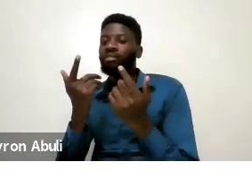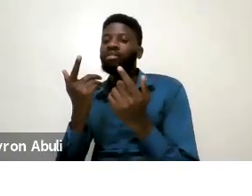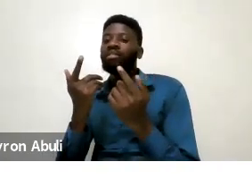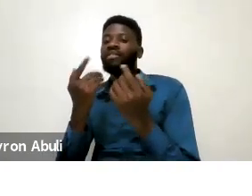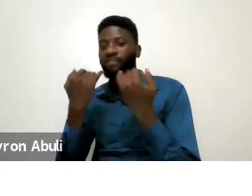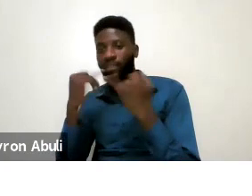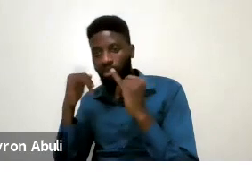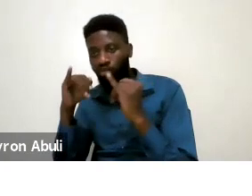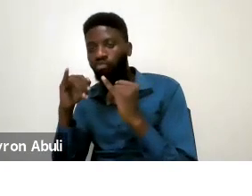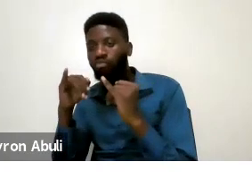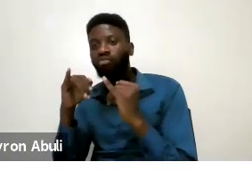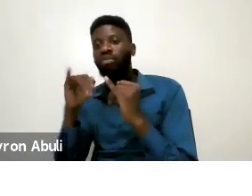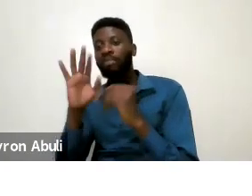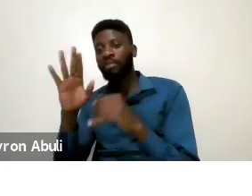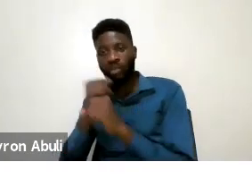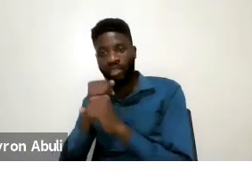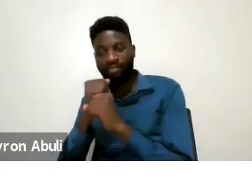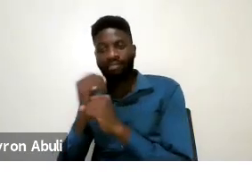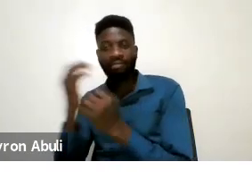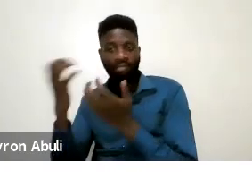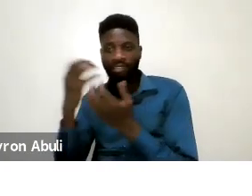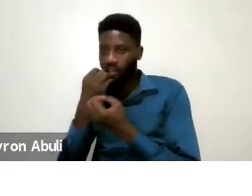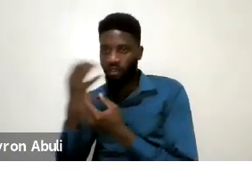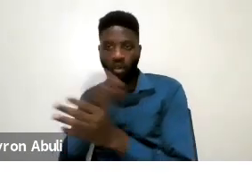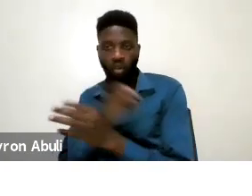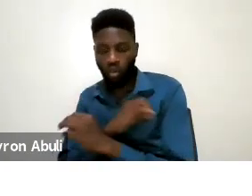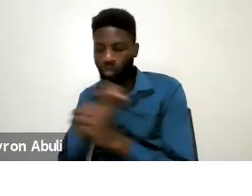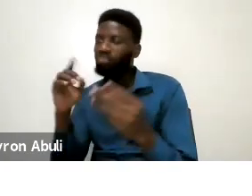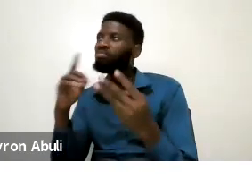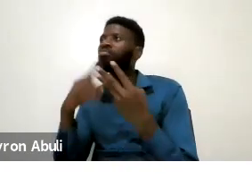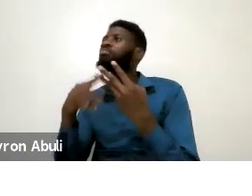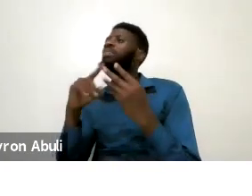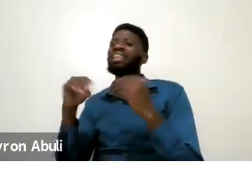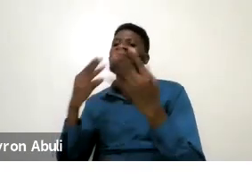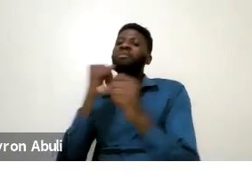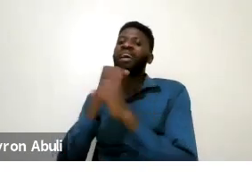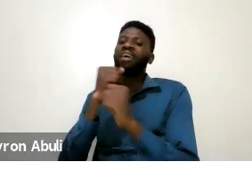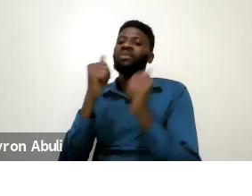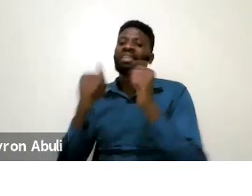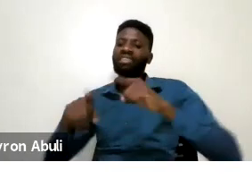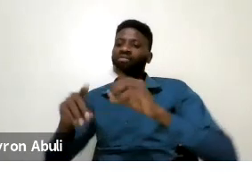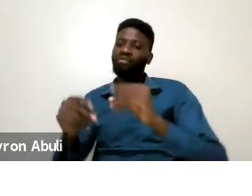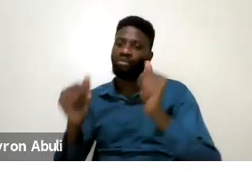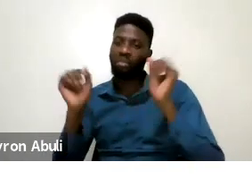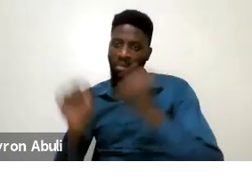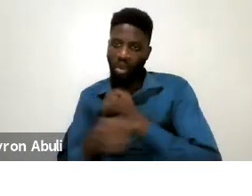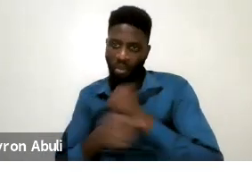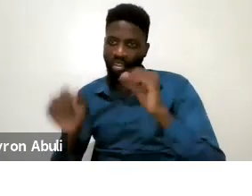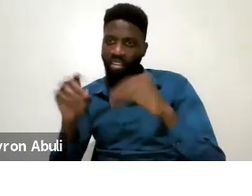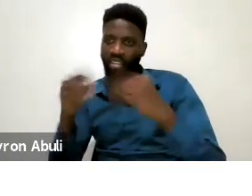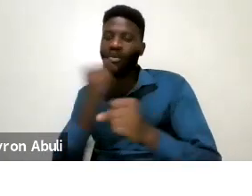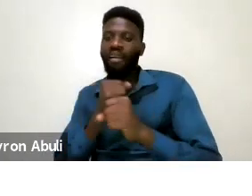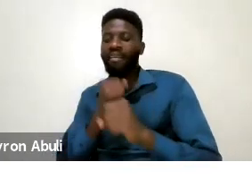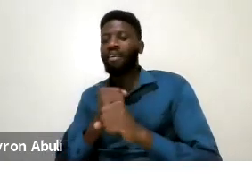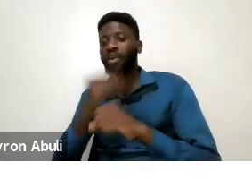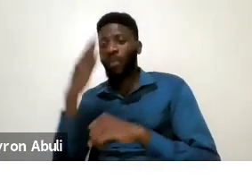being withheld from you, being given impossible tasks. Somebody is giving you that task so that you